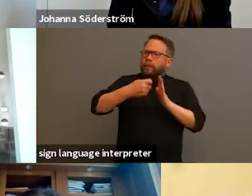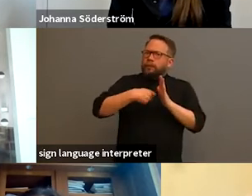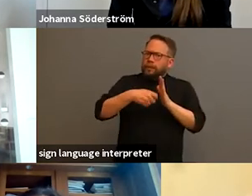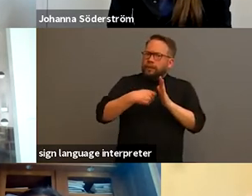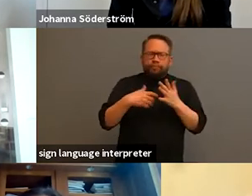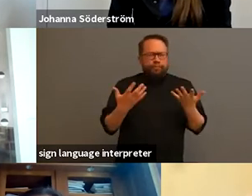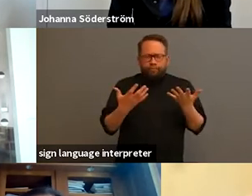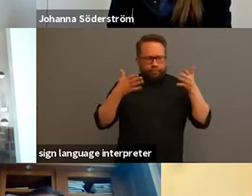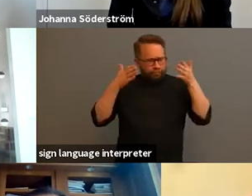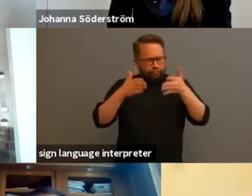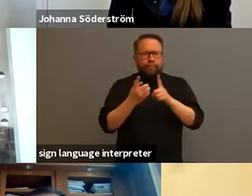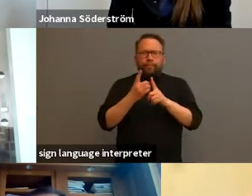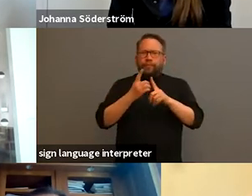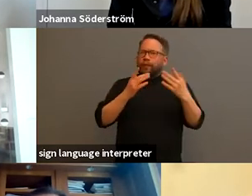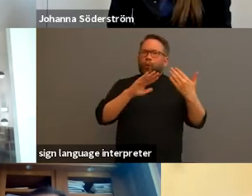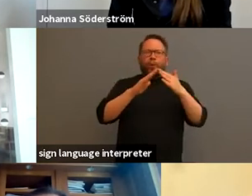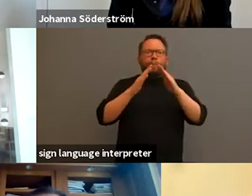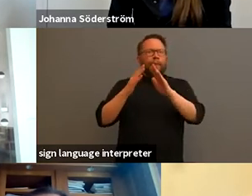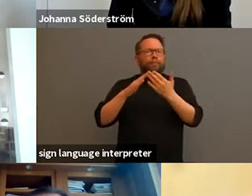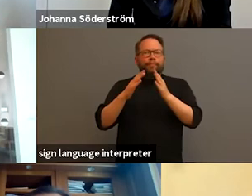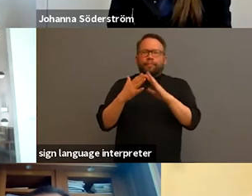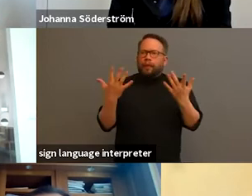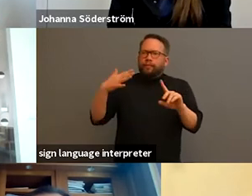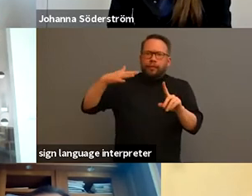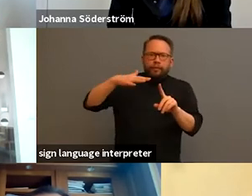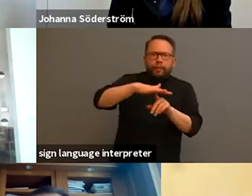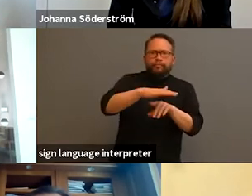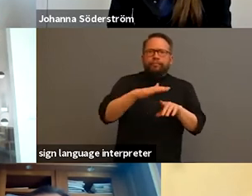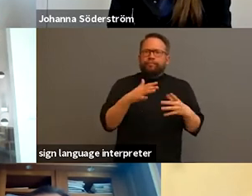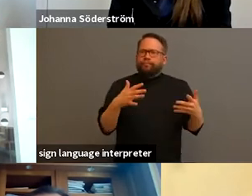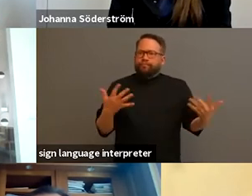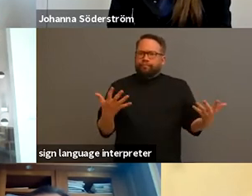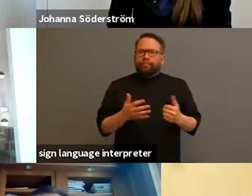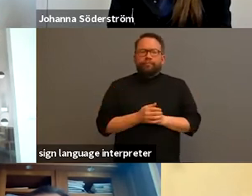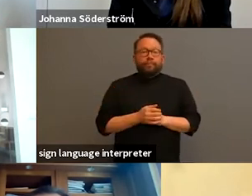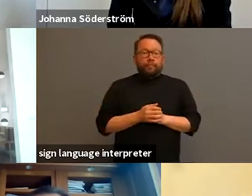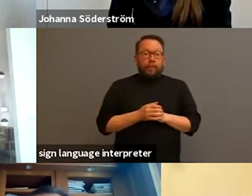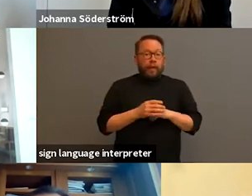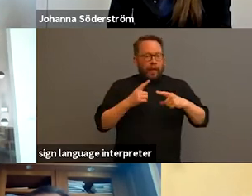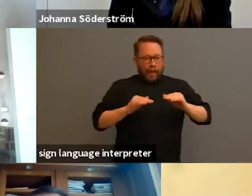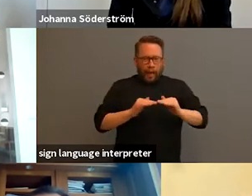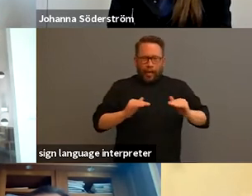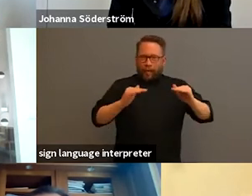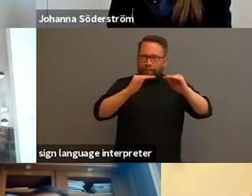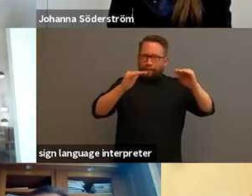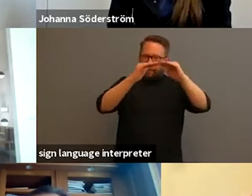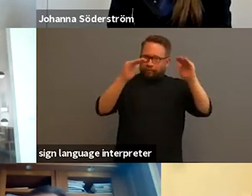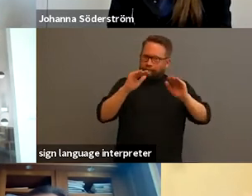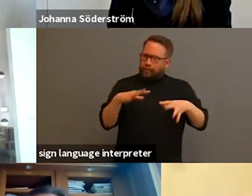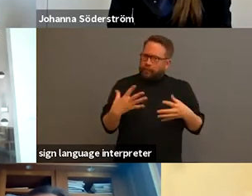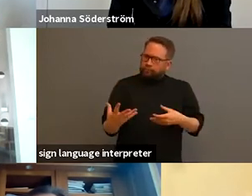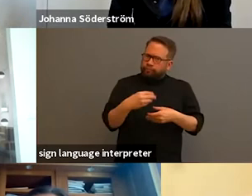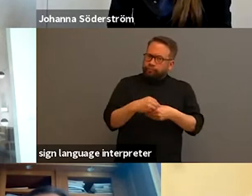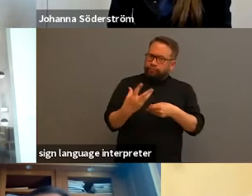with the local and national implementation of the agenda from a disability project, disability